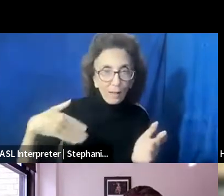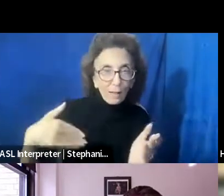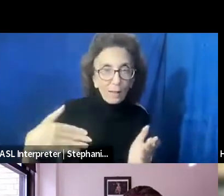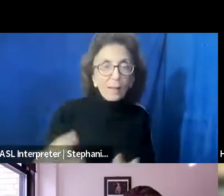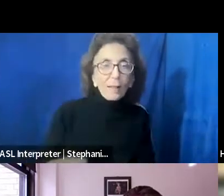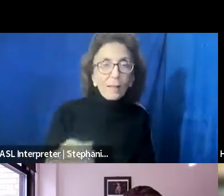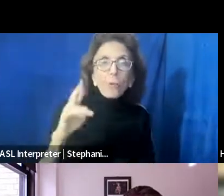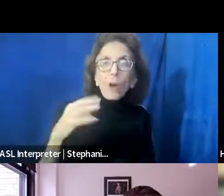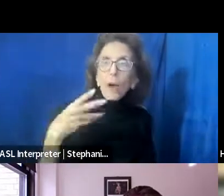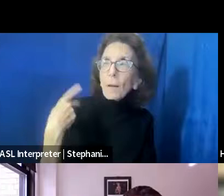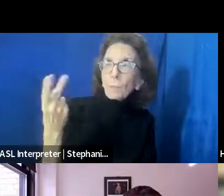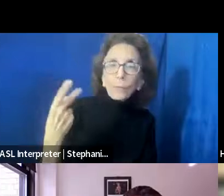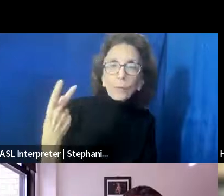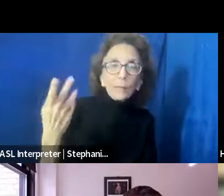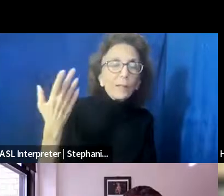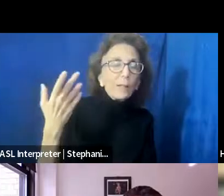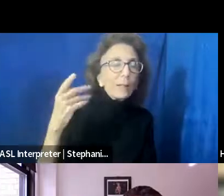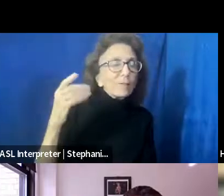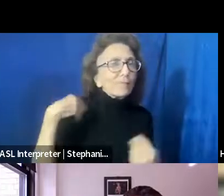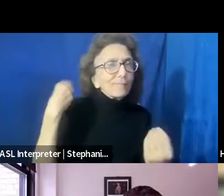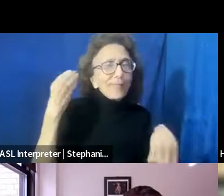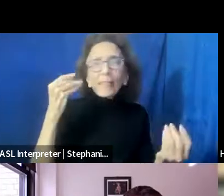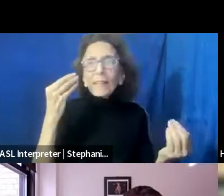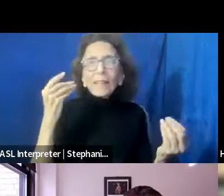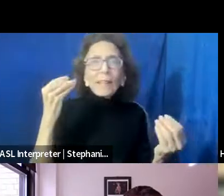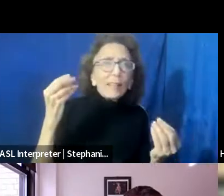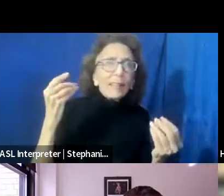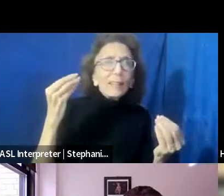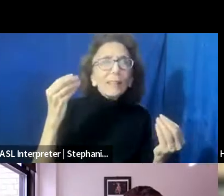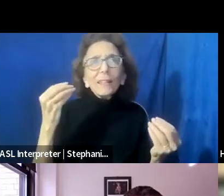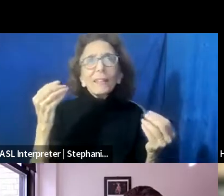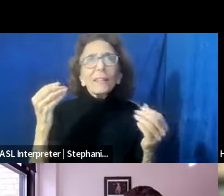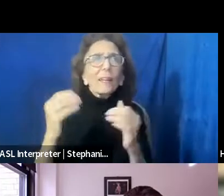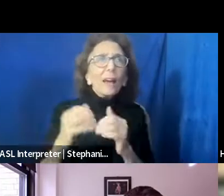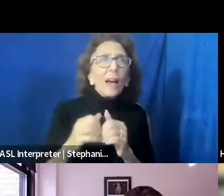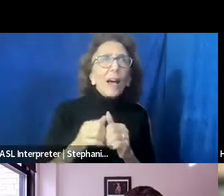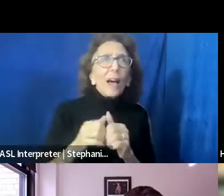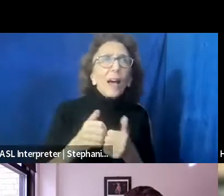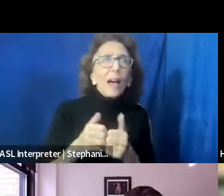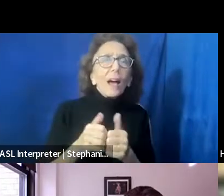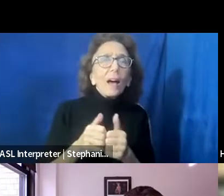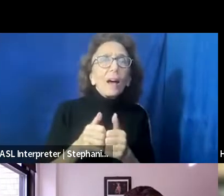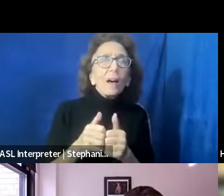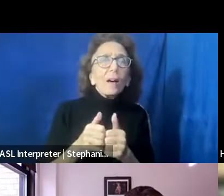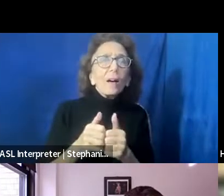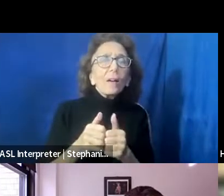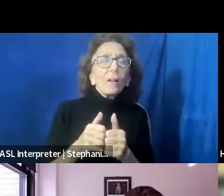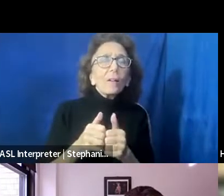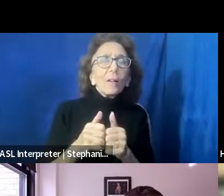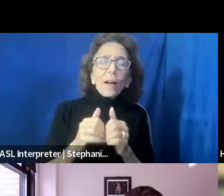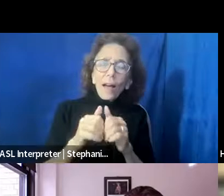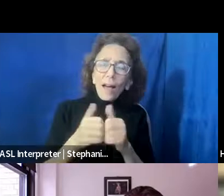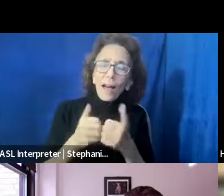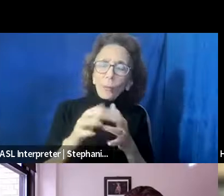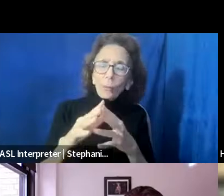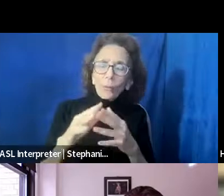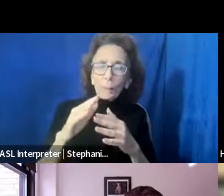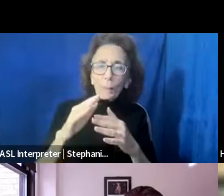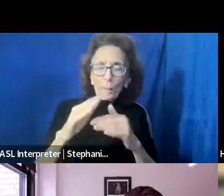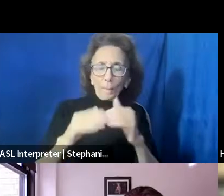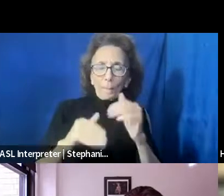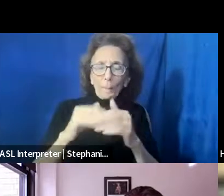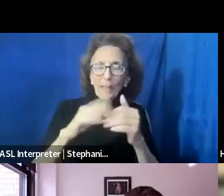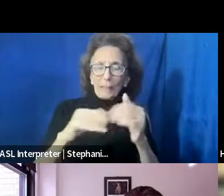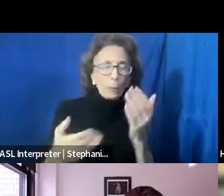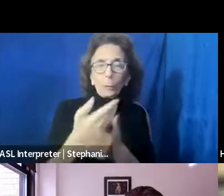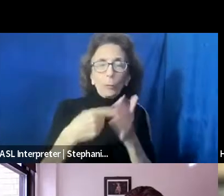Rob and I, have been thinking throughout about how we build a model and a plan so that these investments